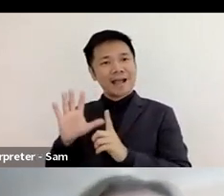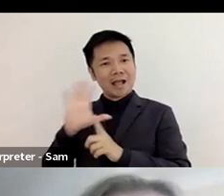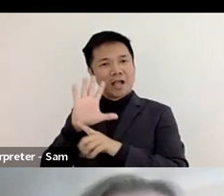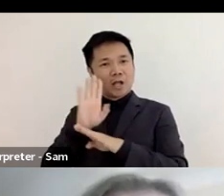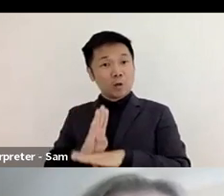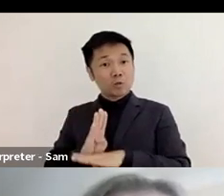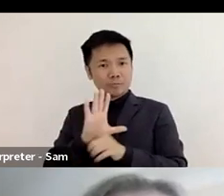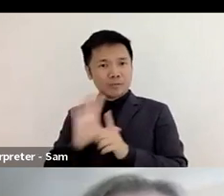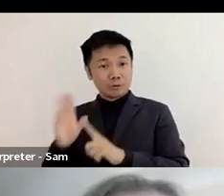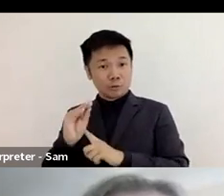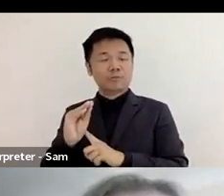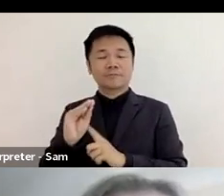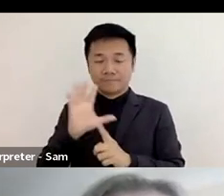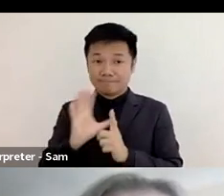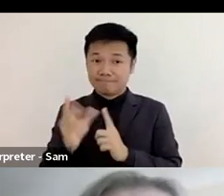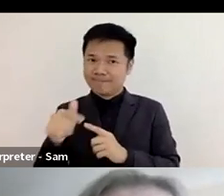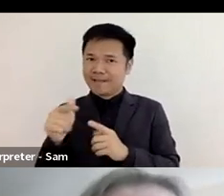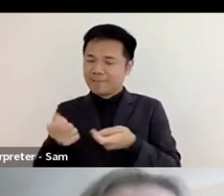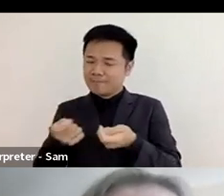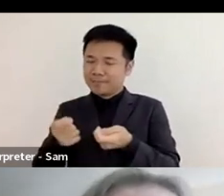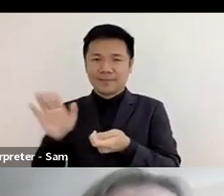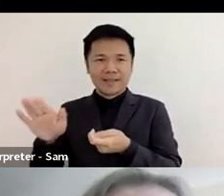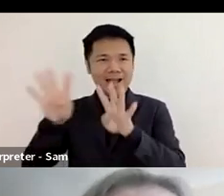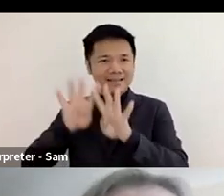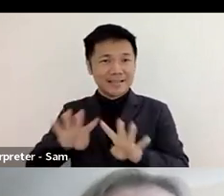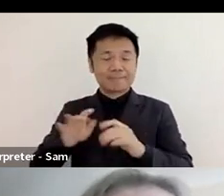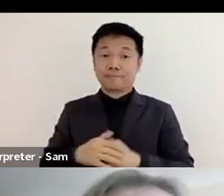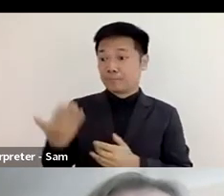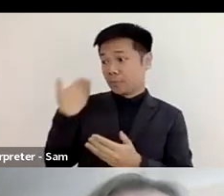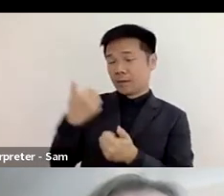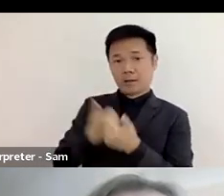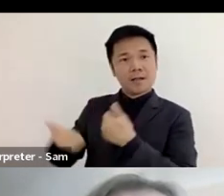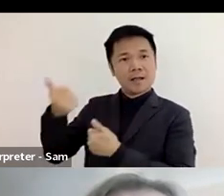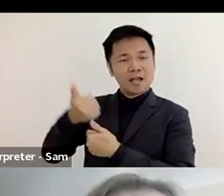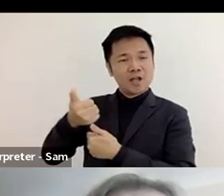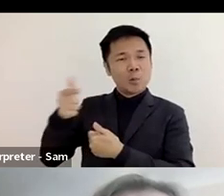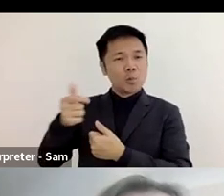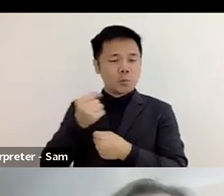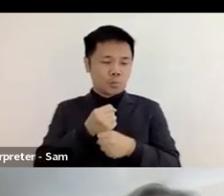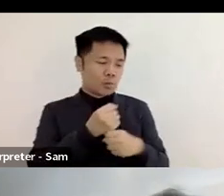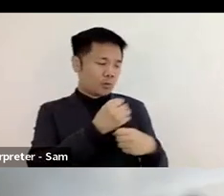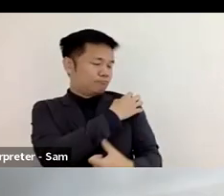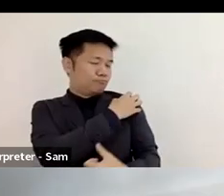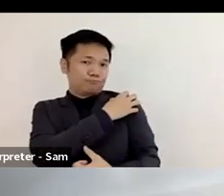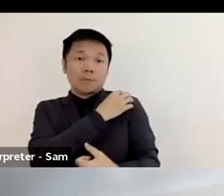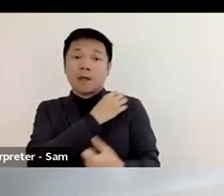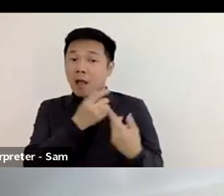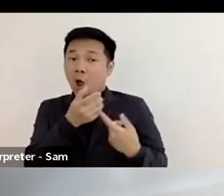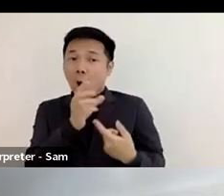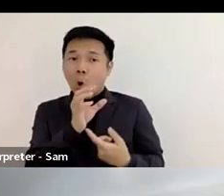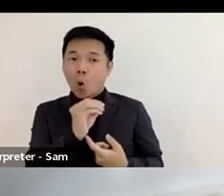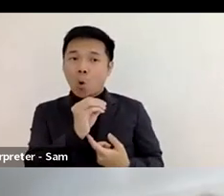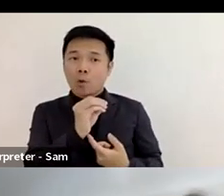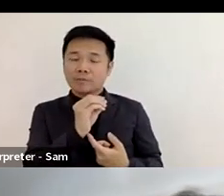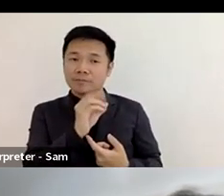ASEAN Secretariat. Previously, he served as a senior officer in the Disaster Management and the Humanitarian